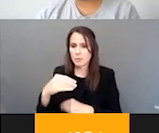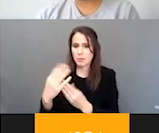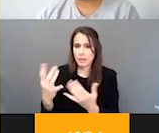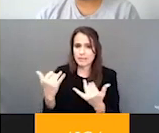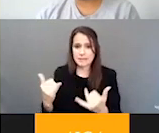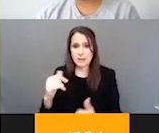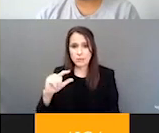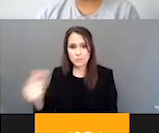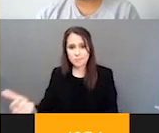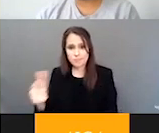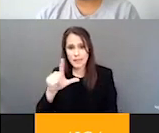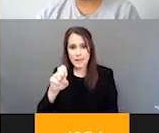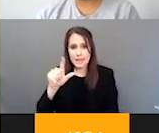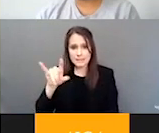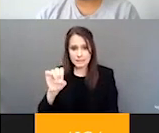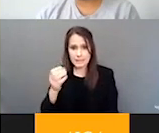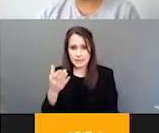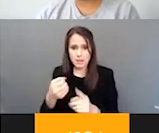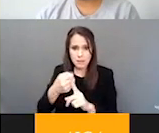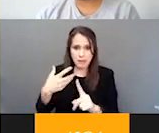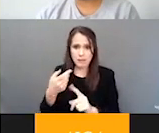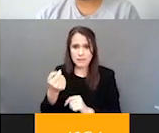Lesley so that maybe she can talk about a little bit